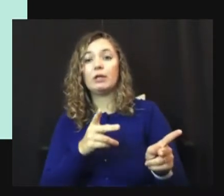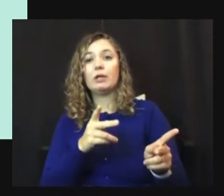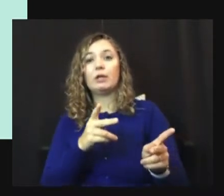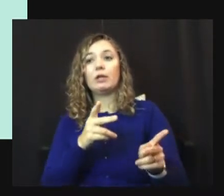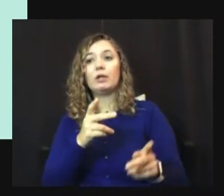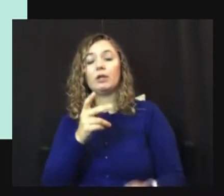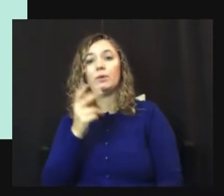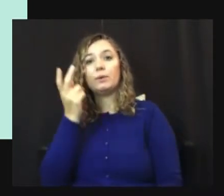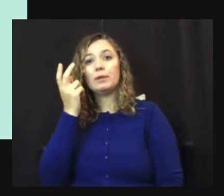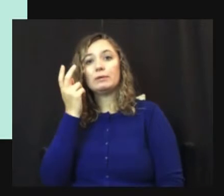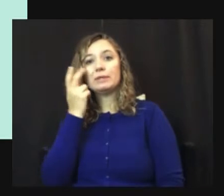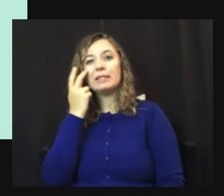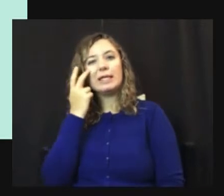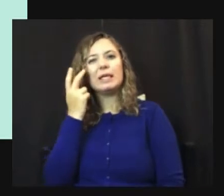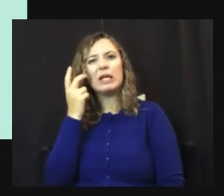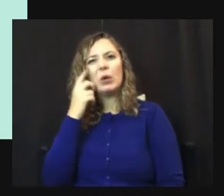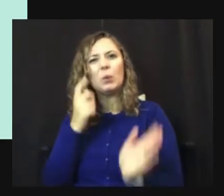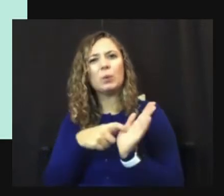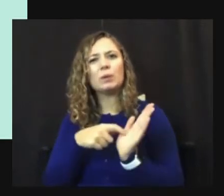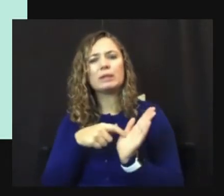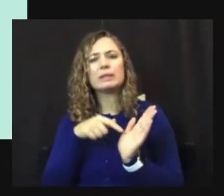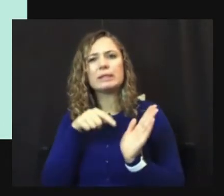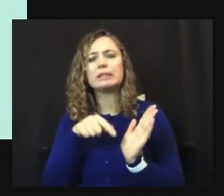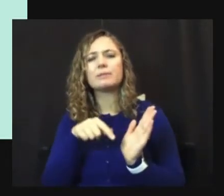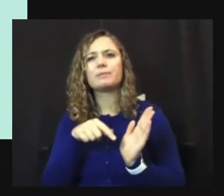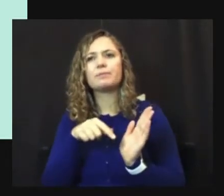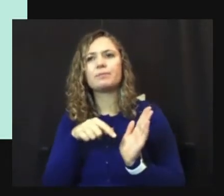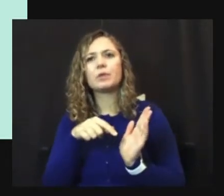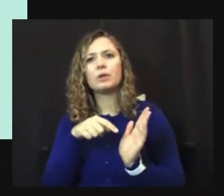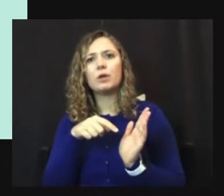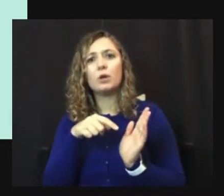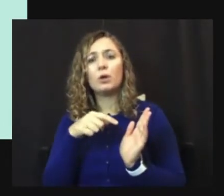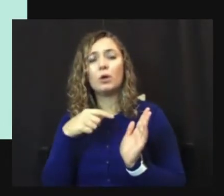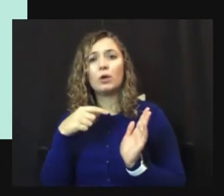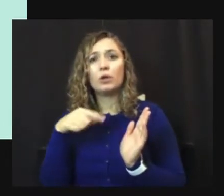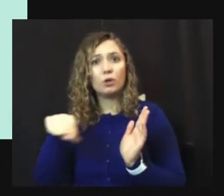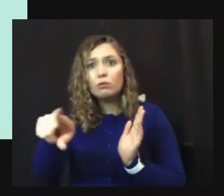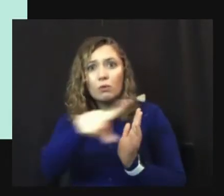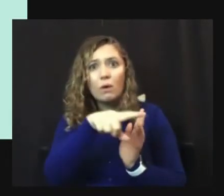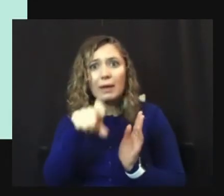us prompting. You all need prompts too,